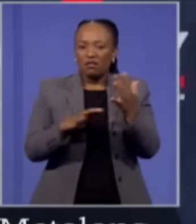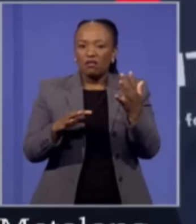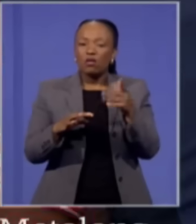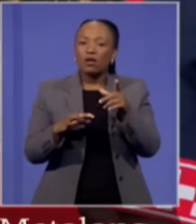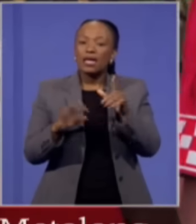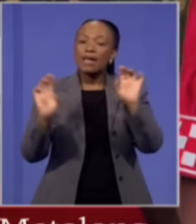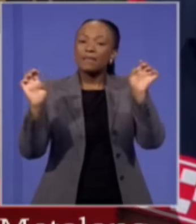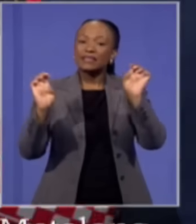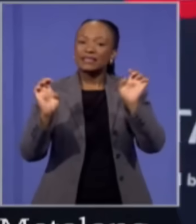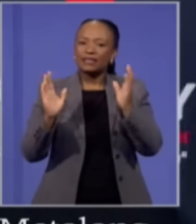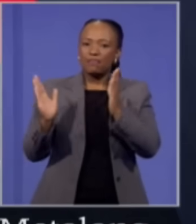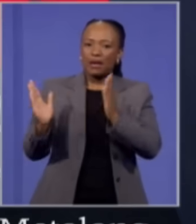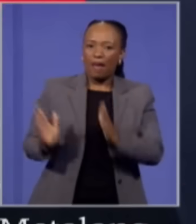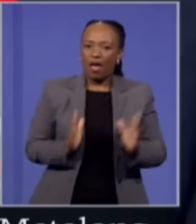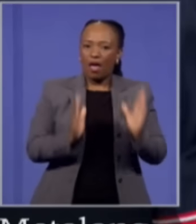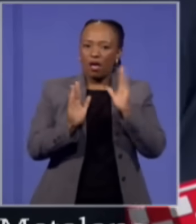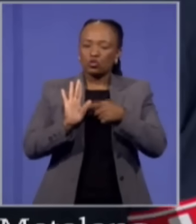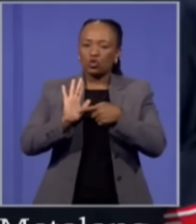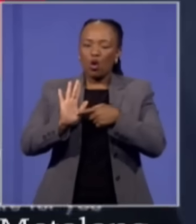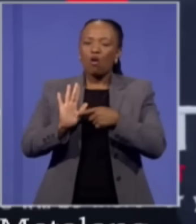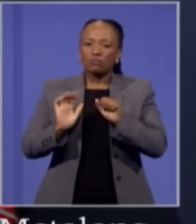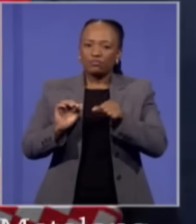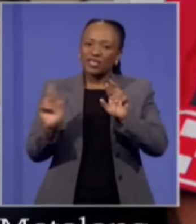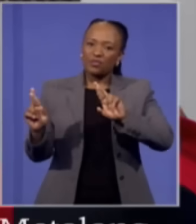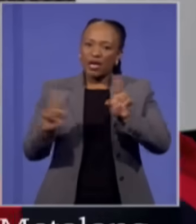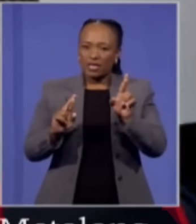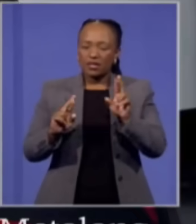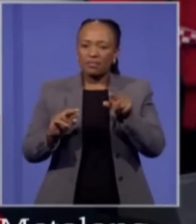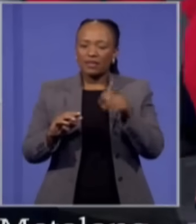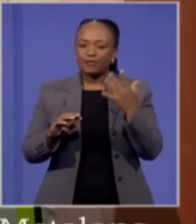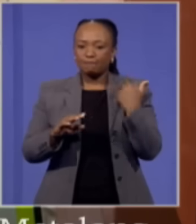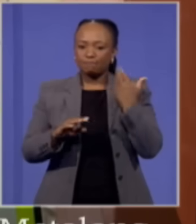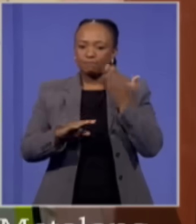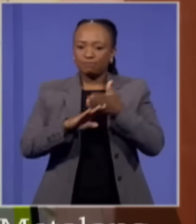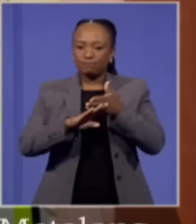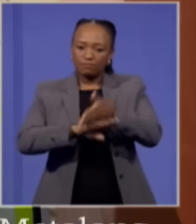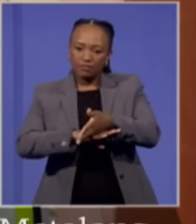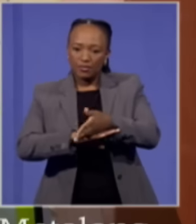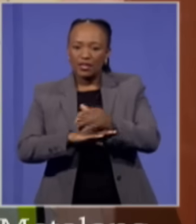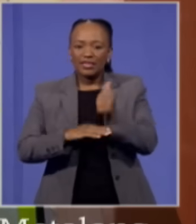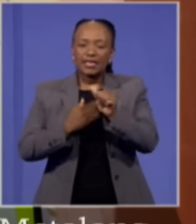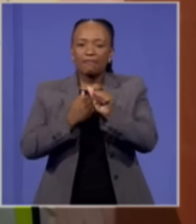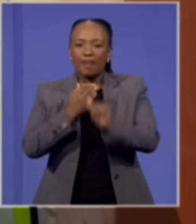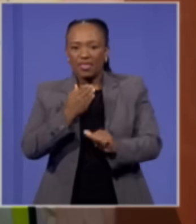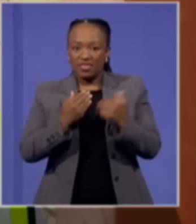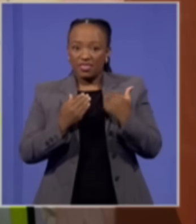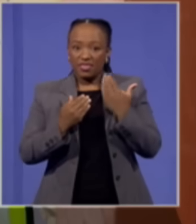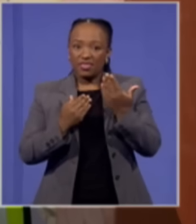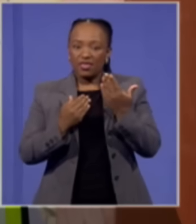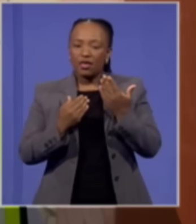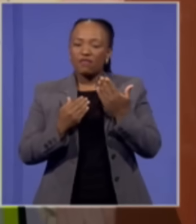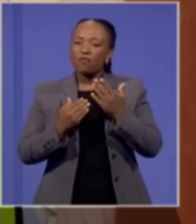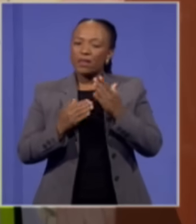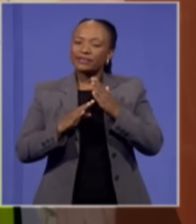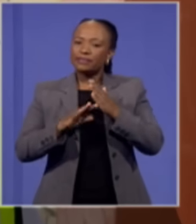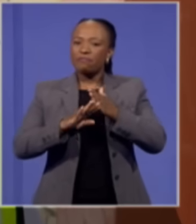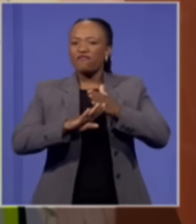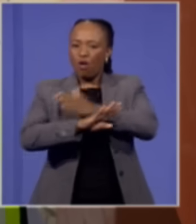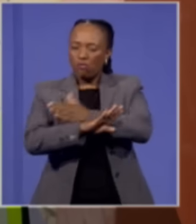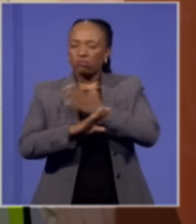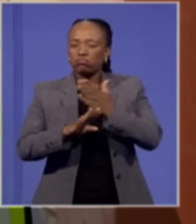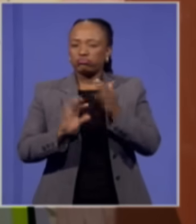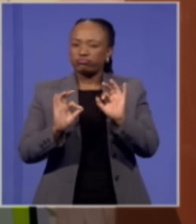plan simulation, it starts way back, say approximately about 6 months if you want to run it effectively. So on